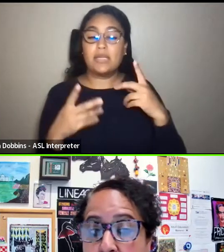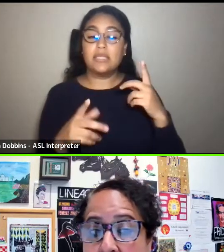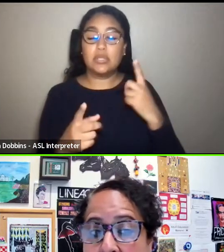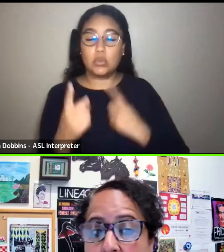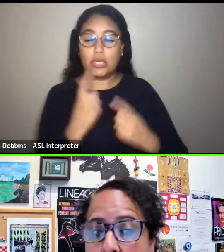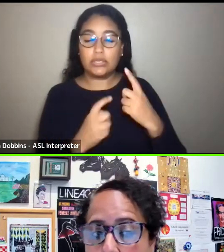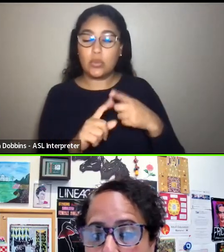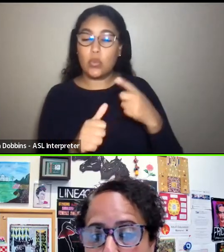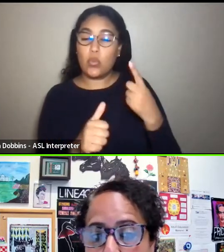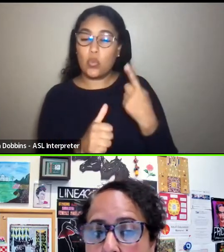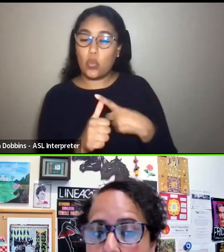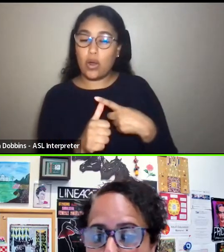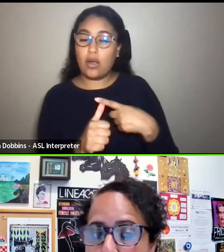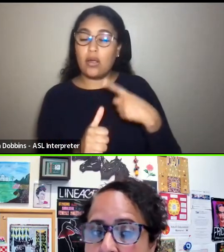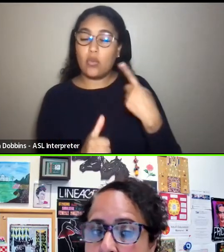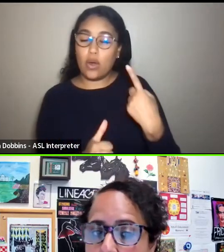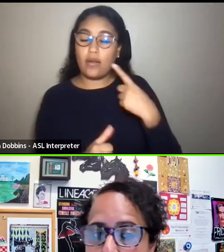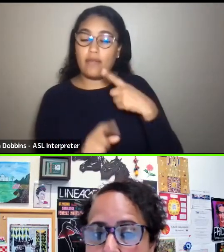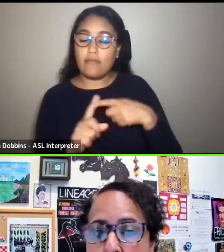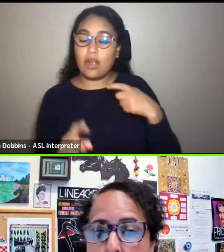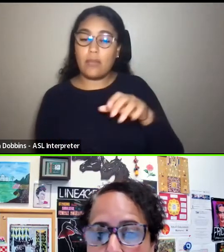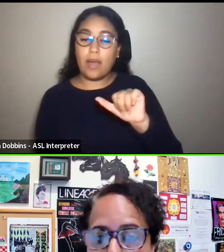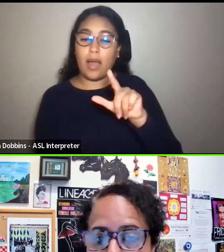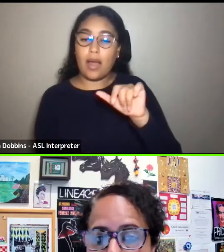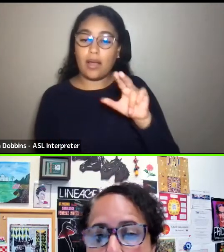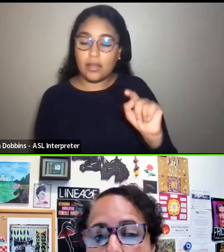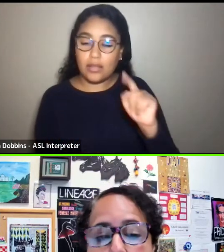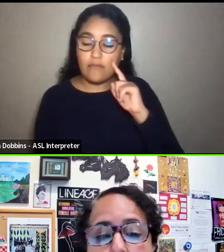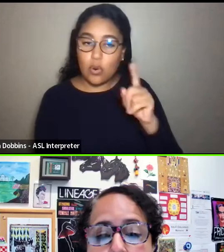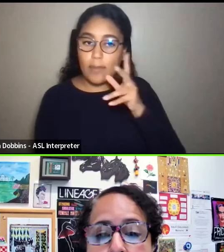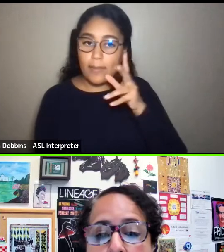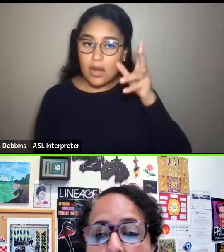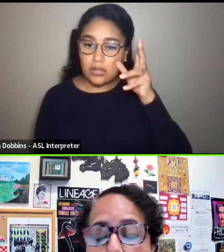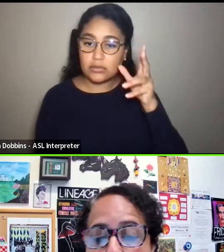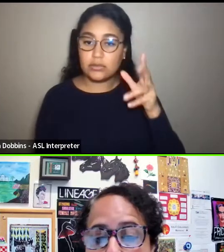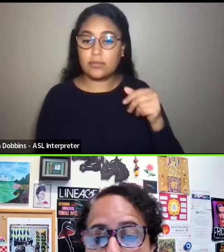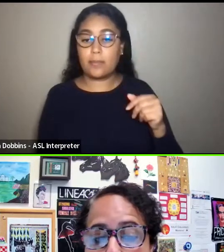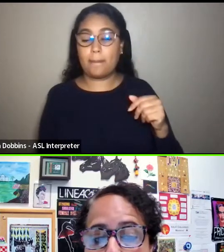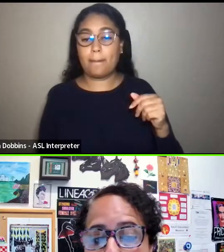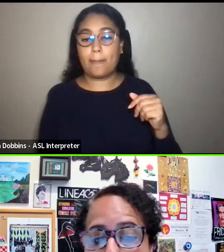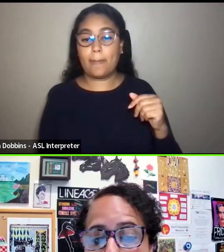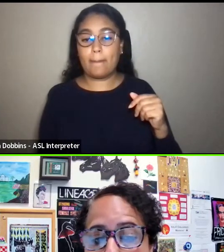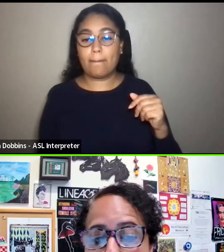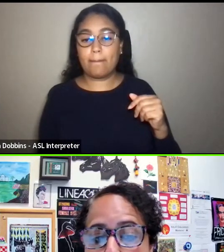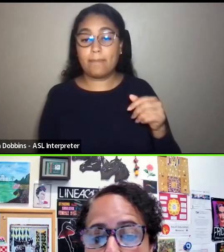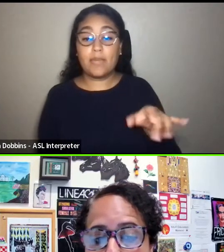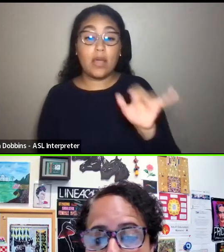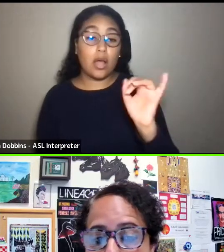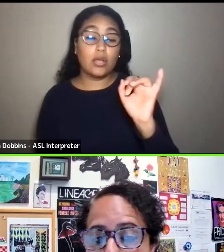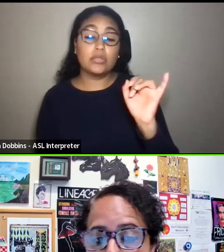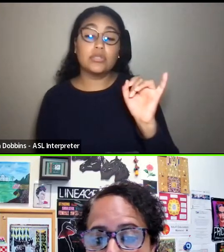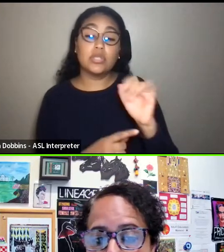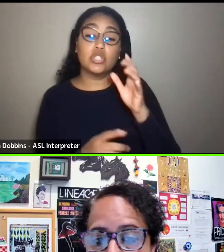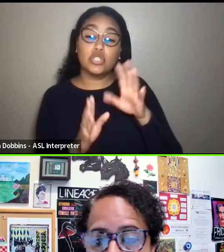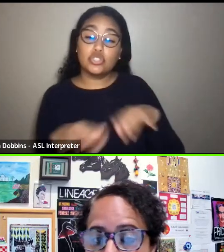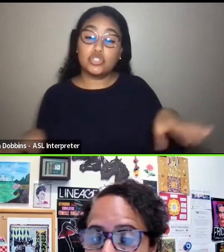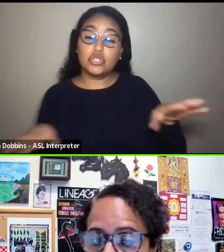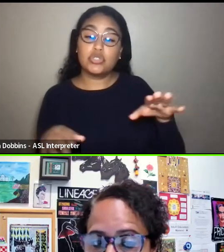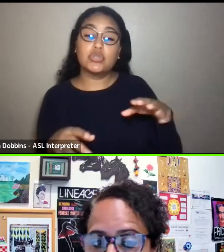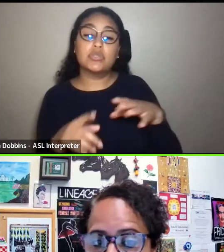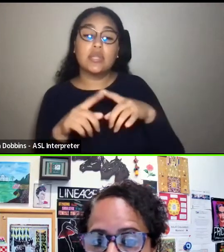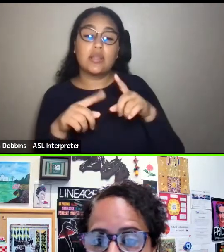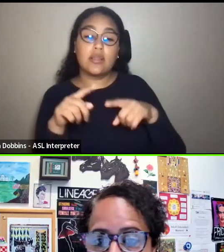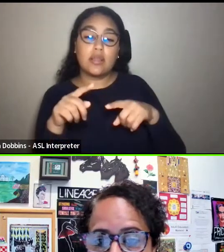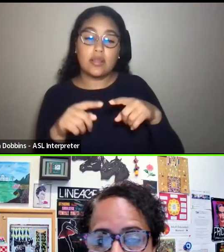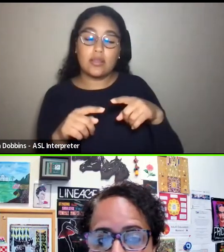the administration at Allen Elementary to offer ESL classes for parents. As is well documented, children's literacy levels and